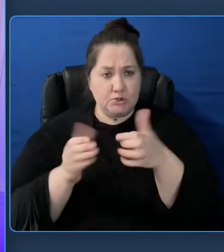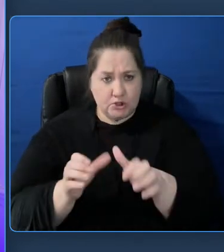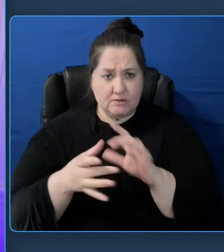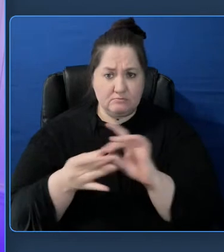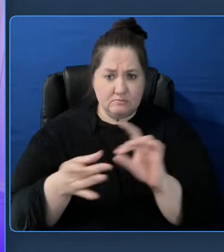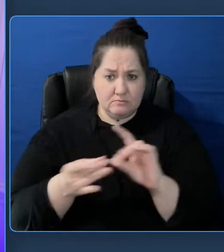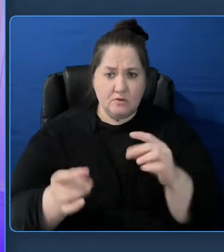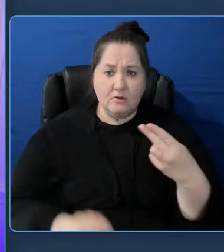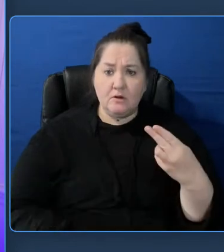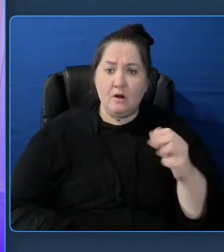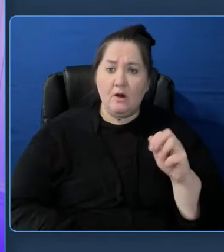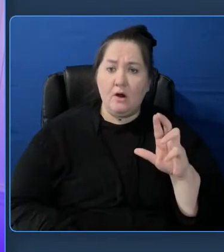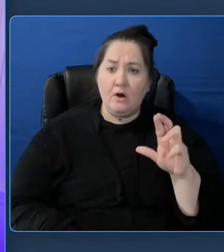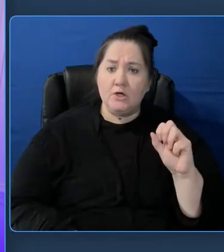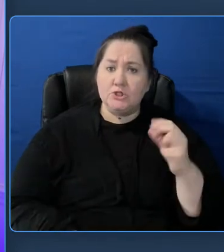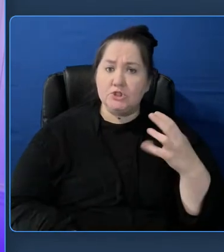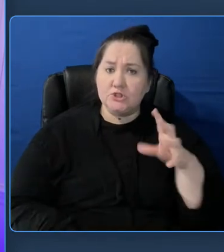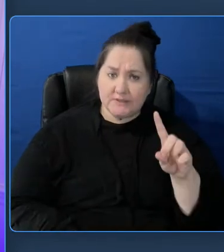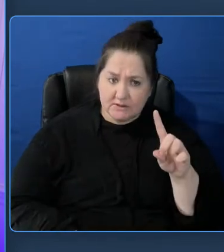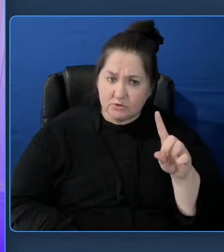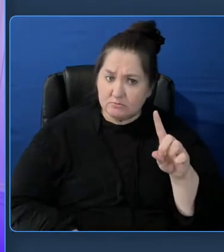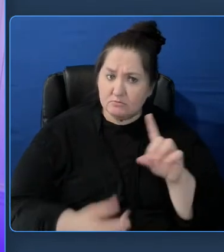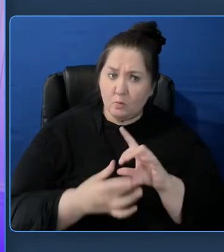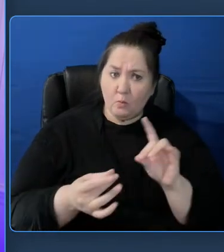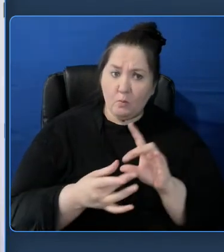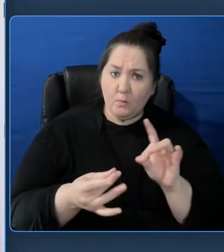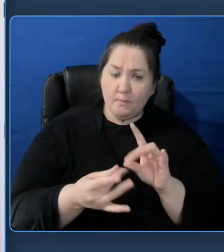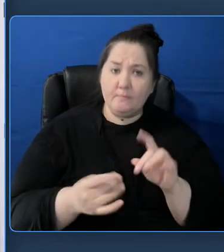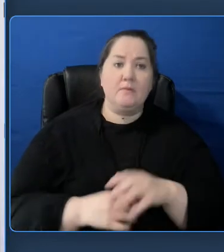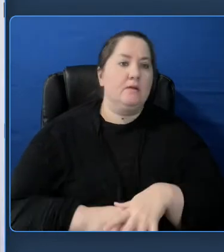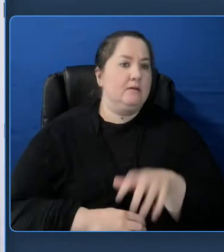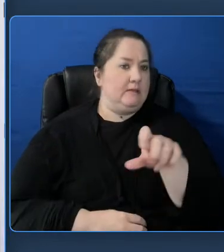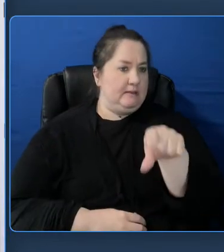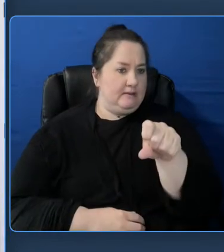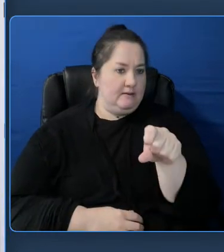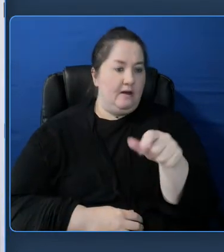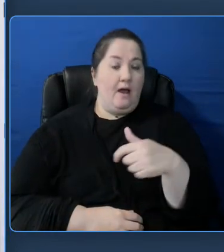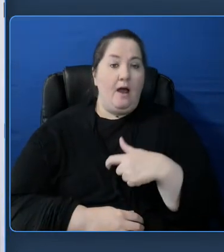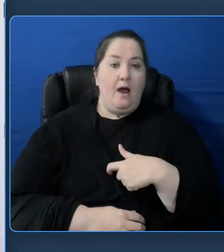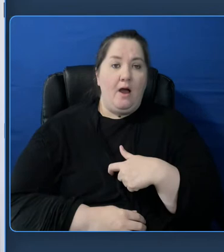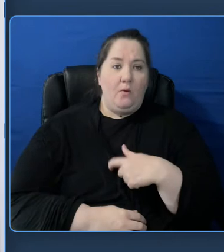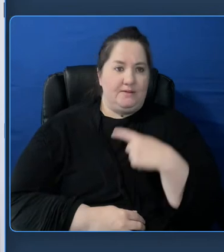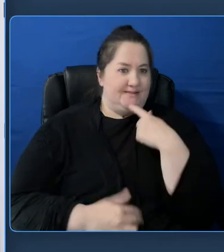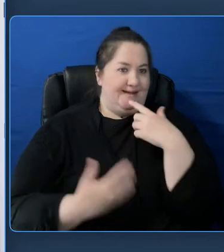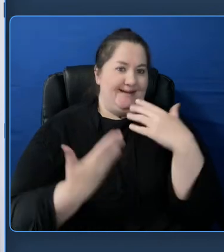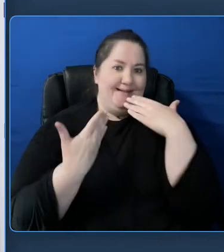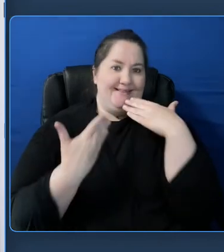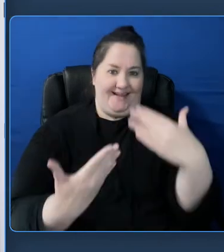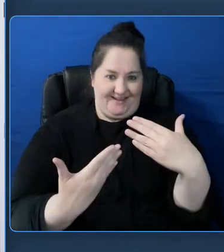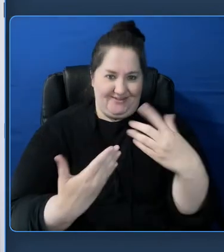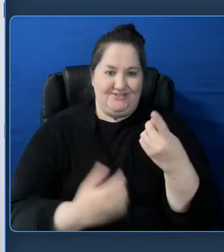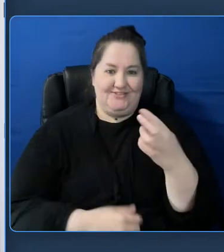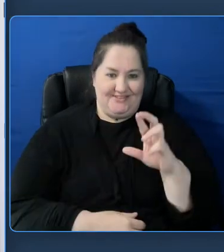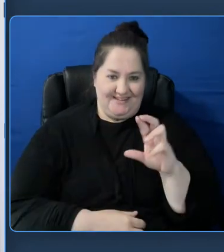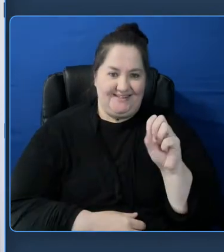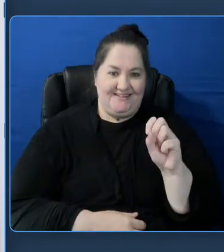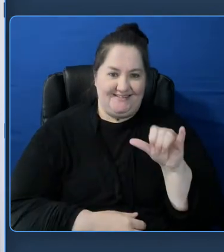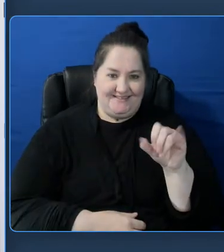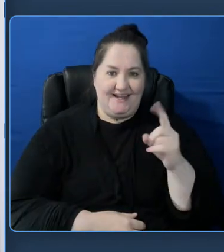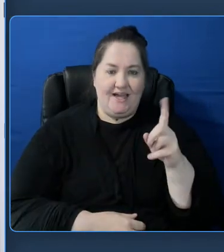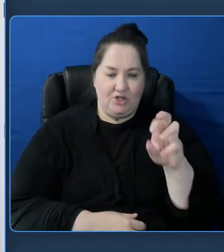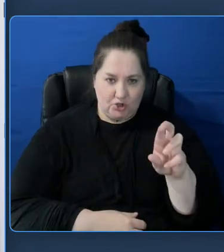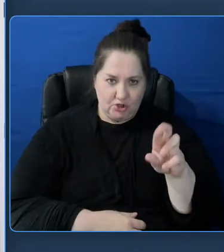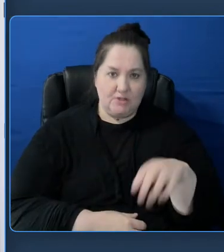So, Harshid, do you want to jump in for a minute? Absolutely. I just wanted to say thank you to Dr. Snyder. I